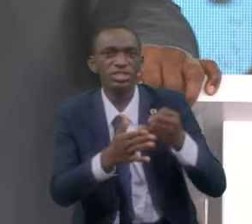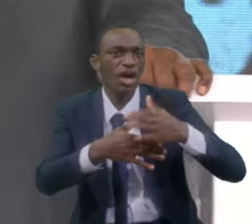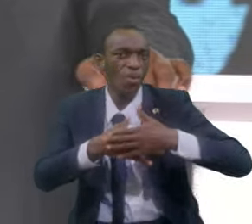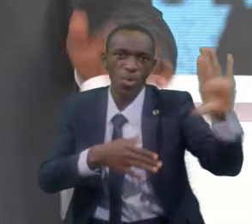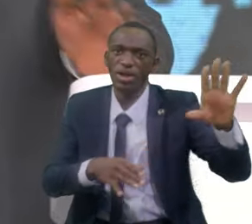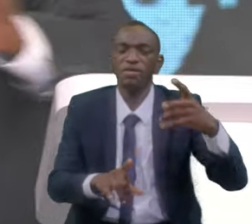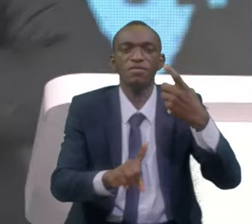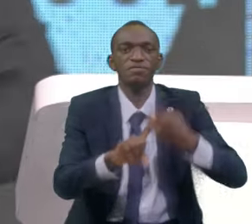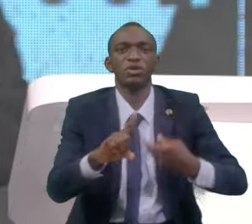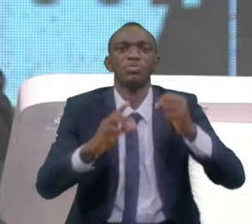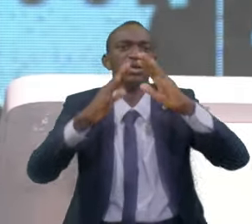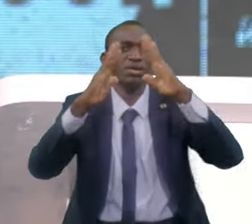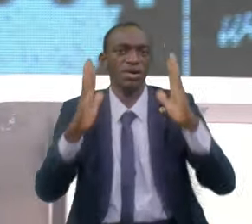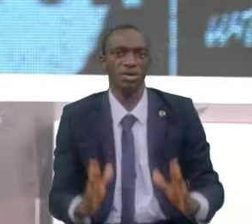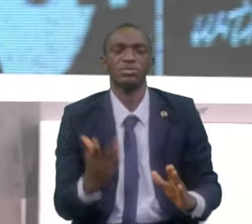household of faith.